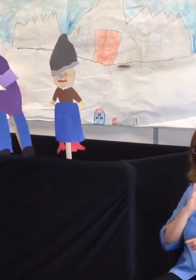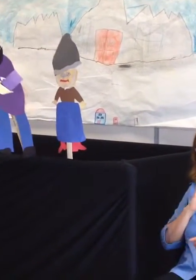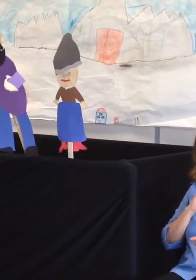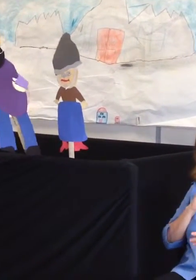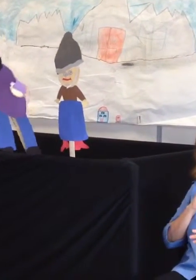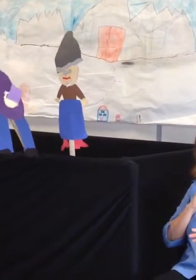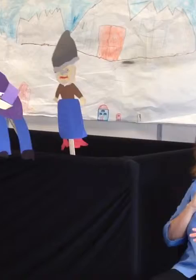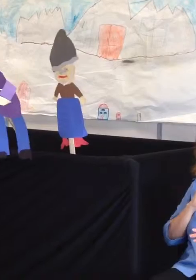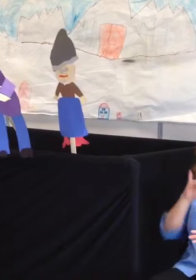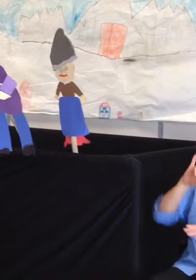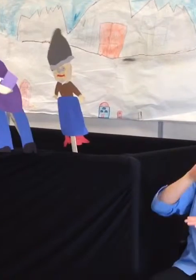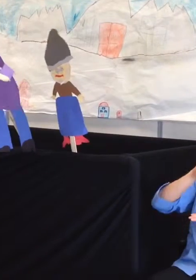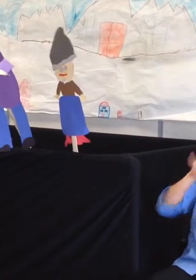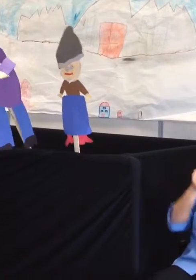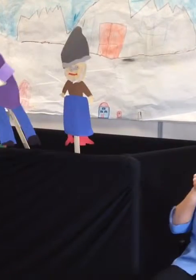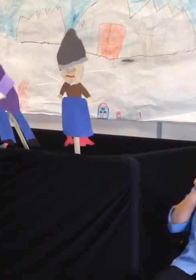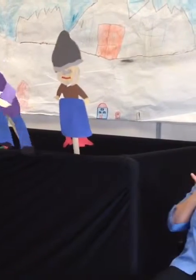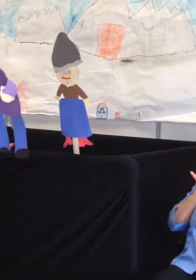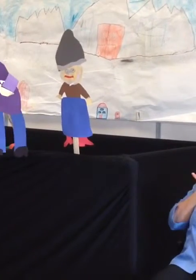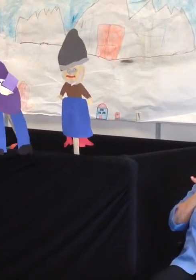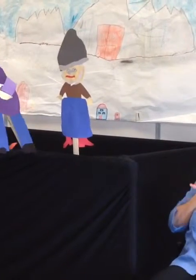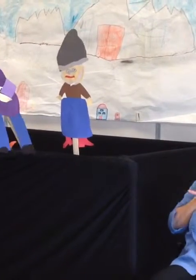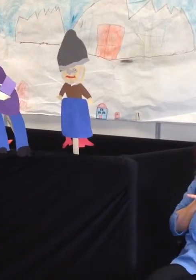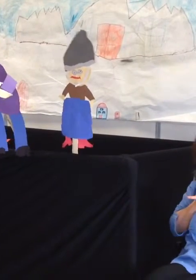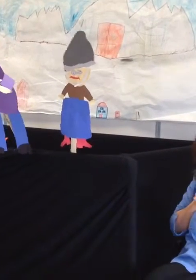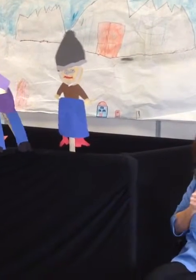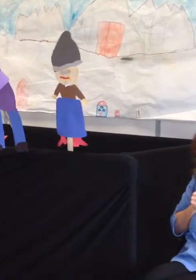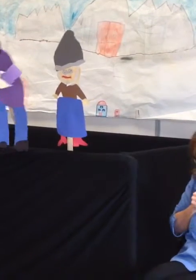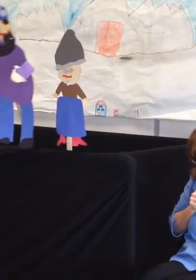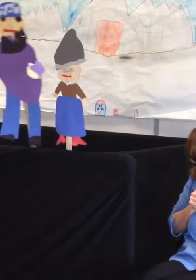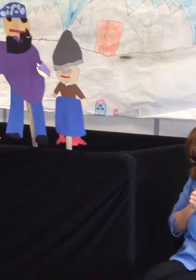Jack lay in the oven very still and very frightened.